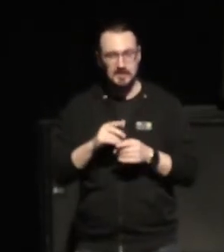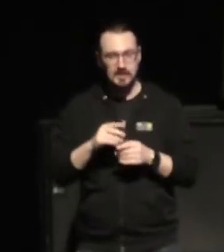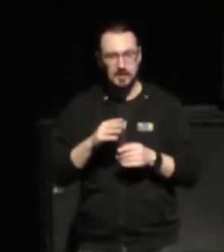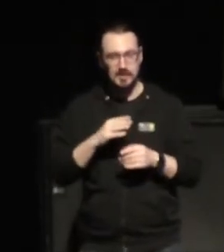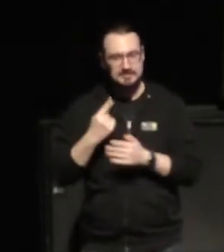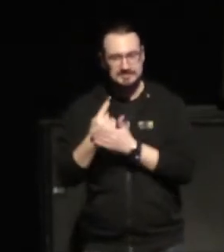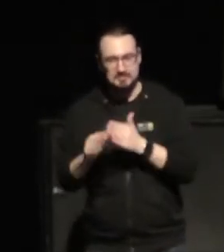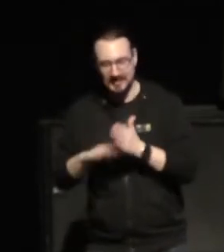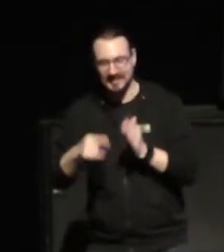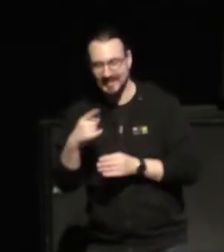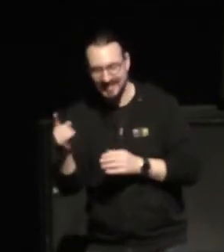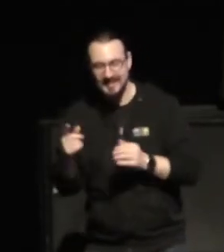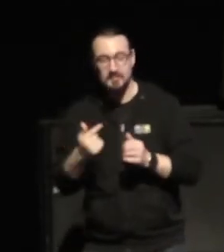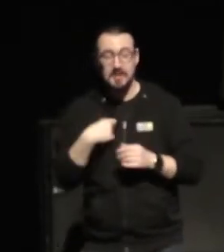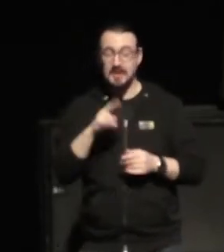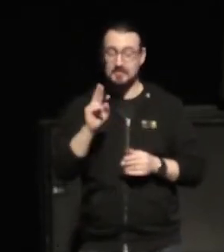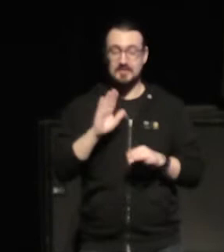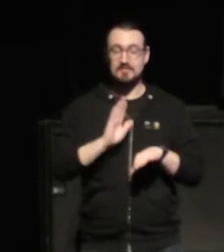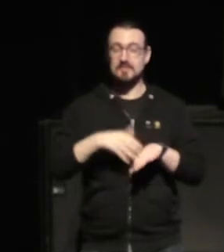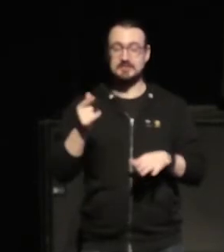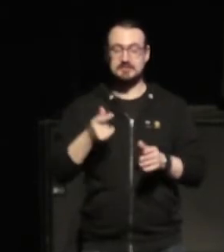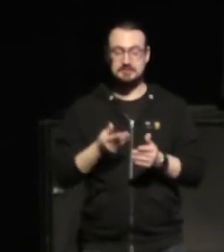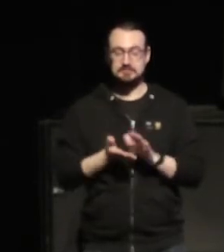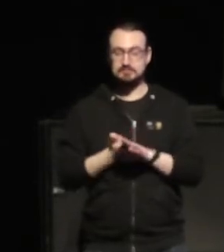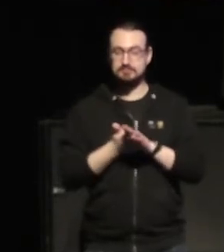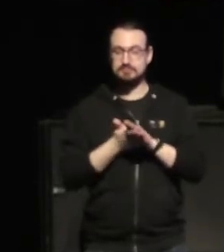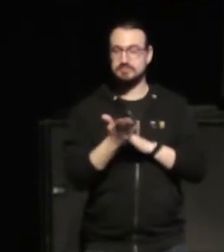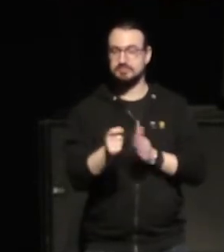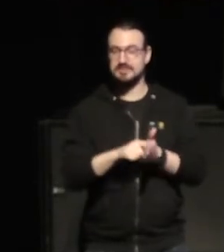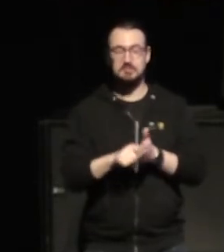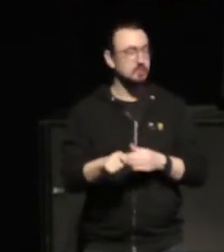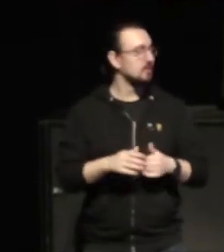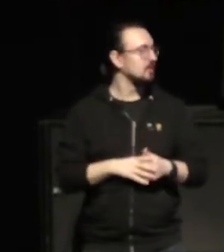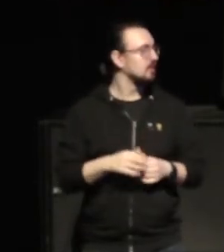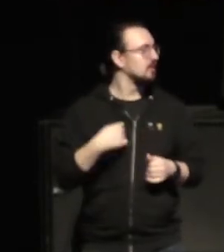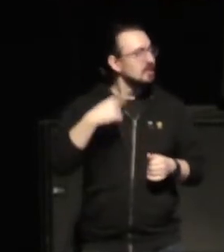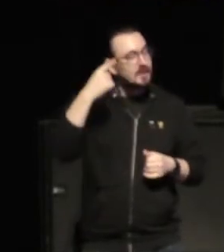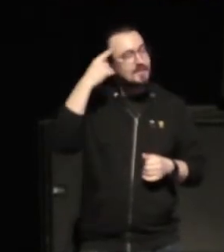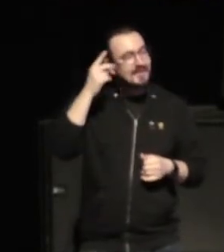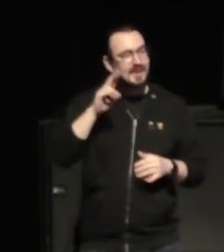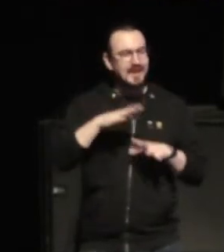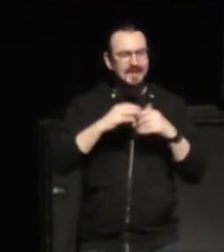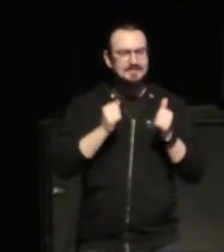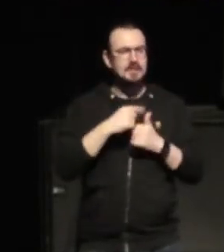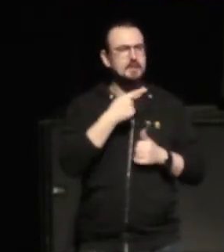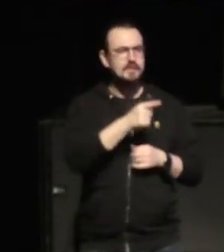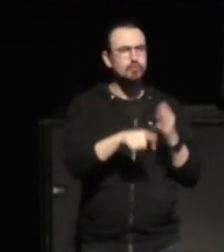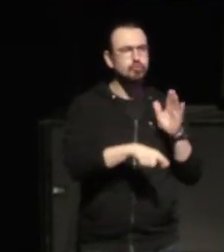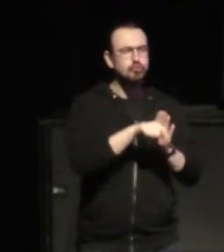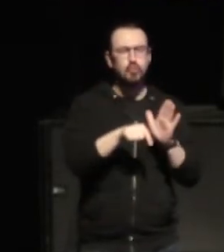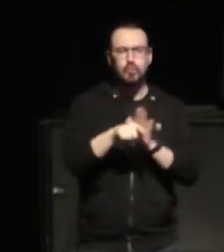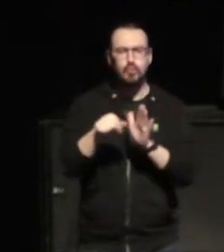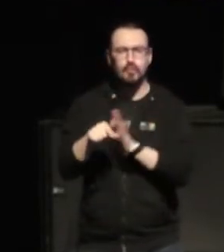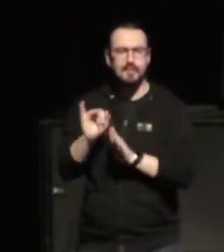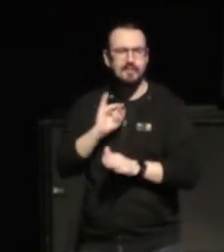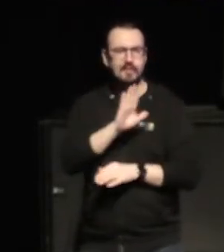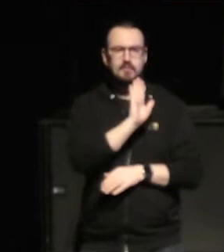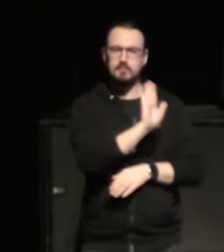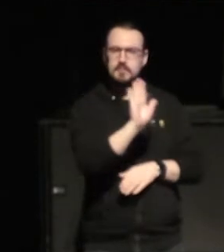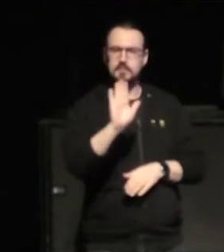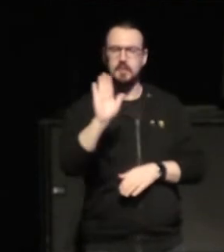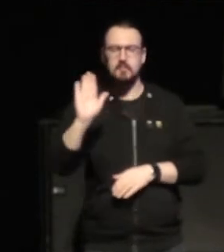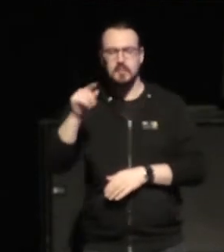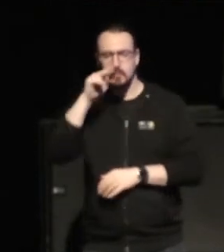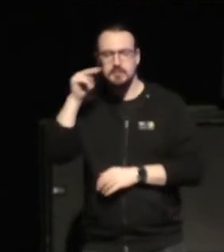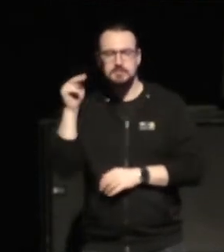and this is just fresh from the print, actually, and I'm thinking that all the things you touch upon in your different,